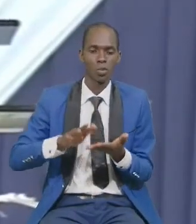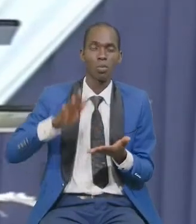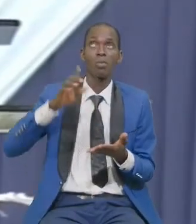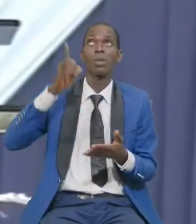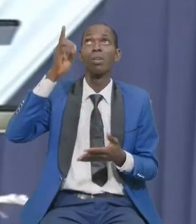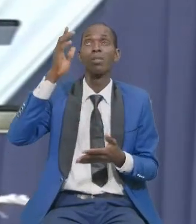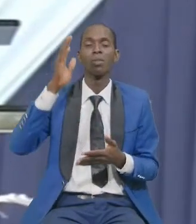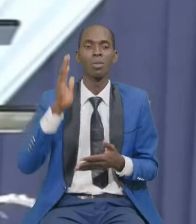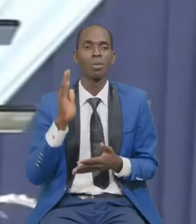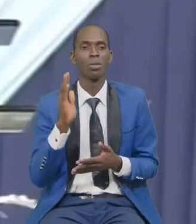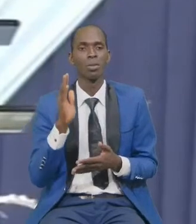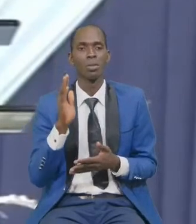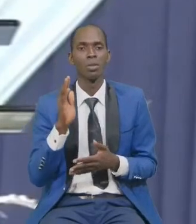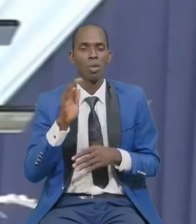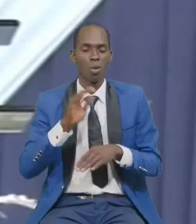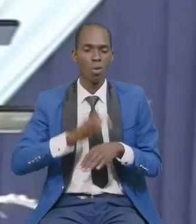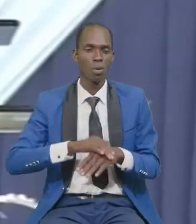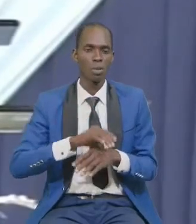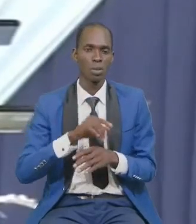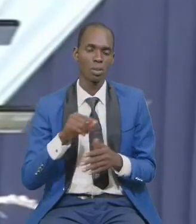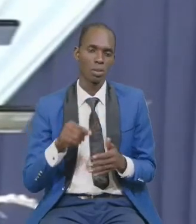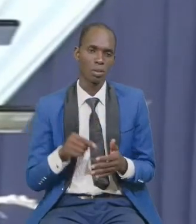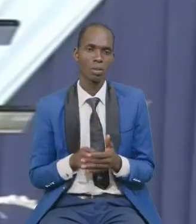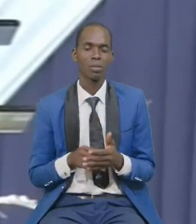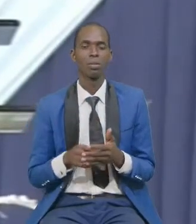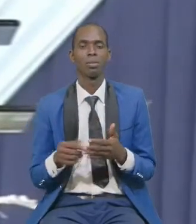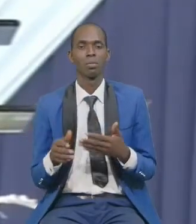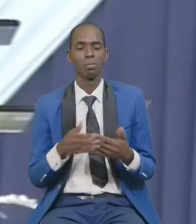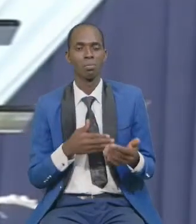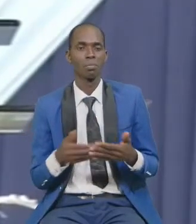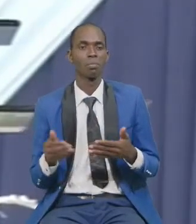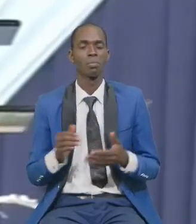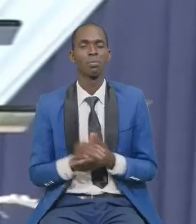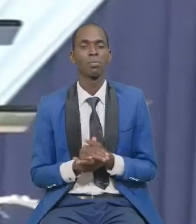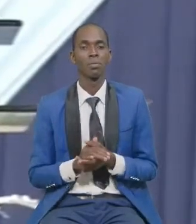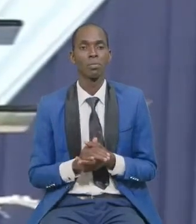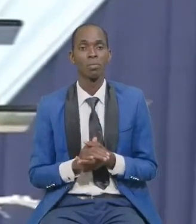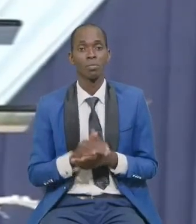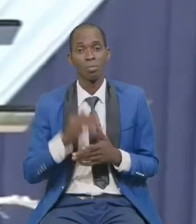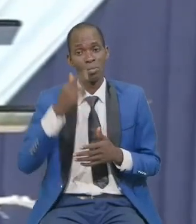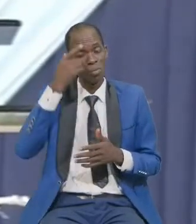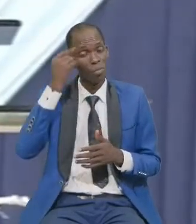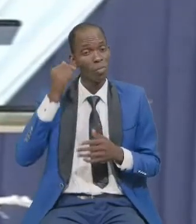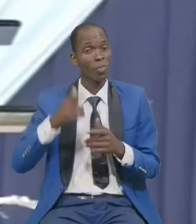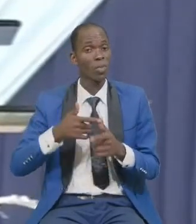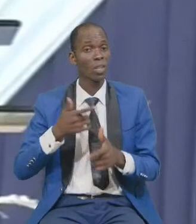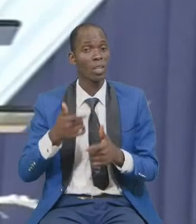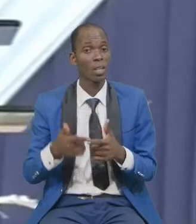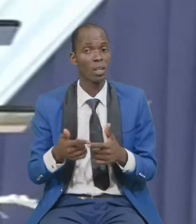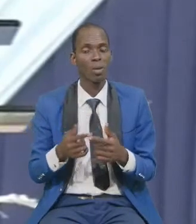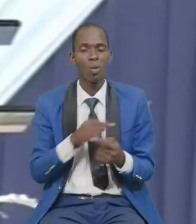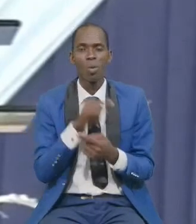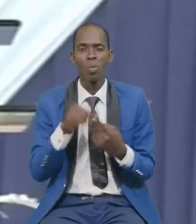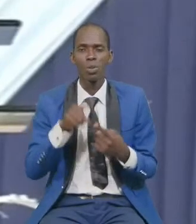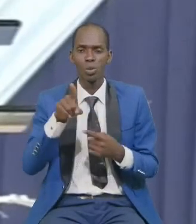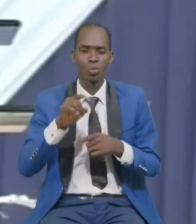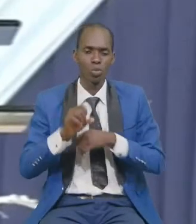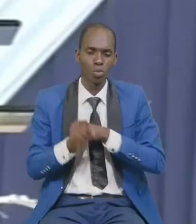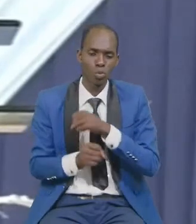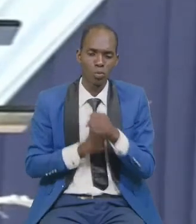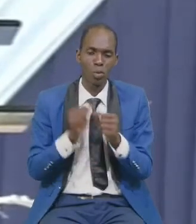God on this behalf. Because then, when you suffer with